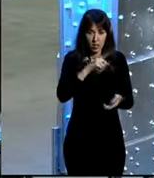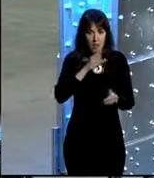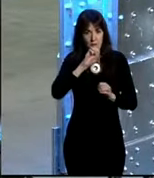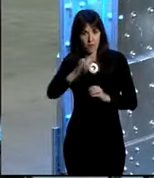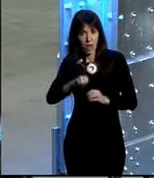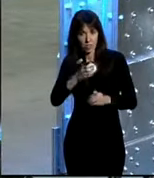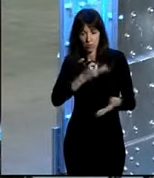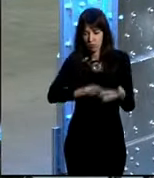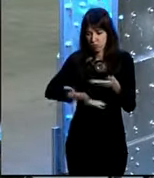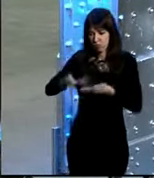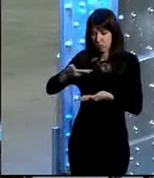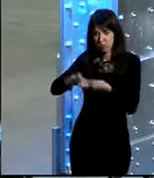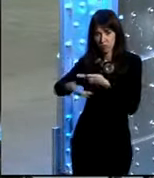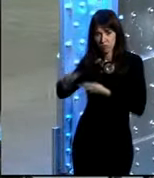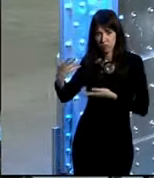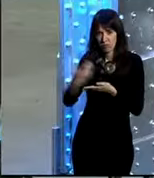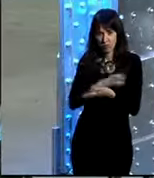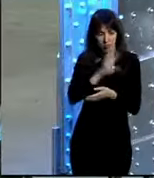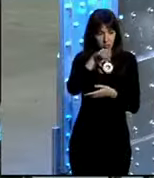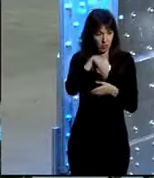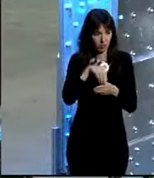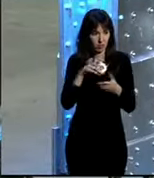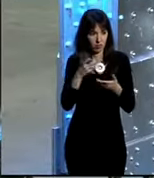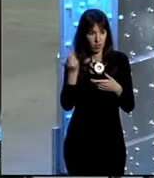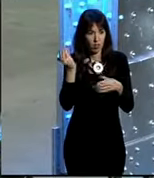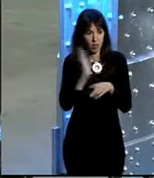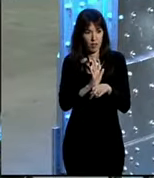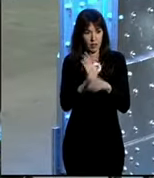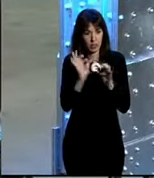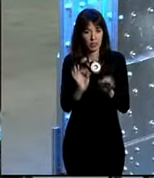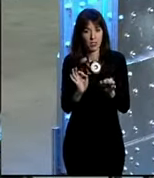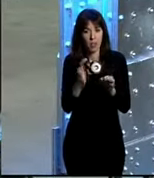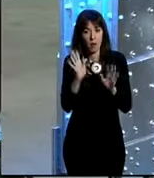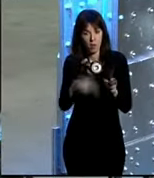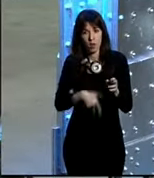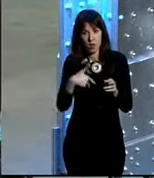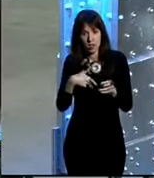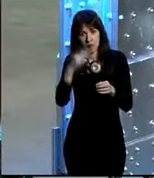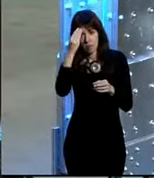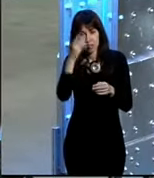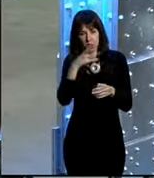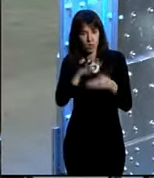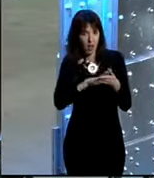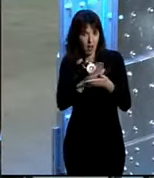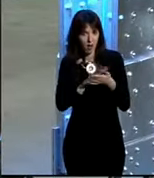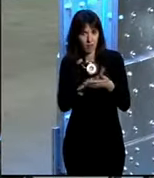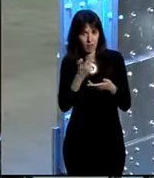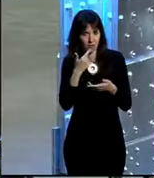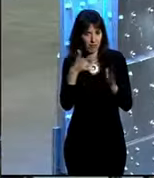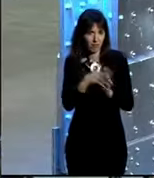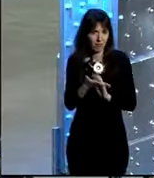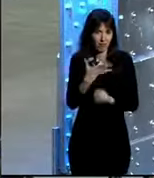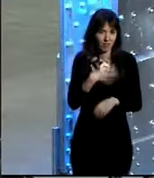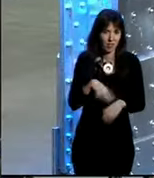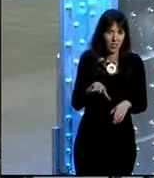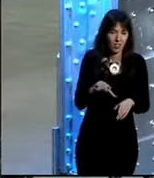the cooperation and interaction with their fans and with other YouTubers and with other things. So this is part of what they represent. This is what we are talking